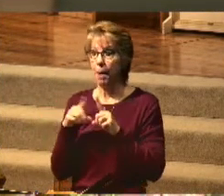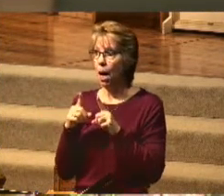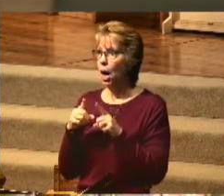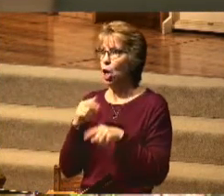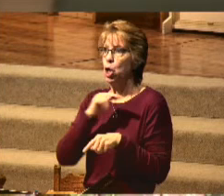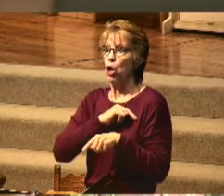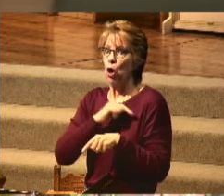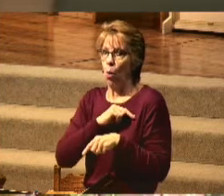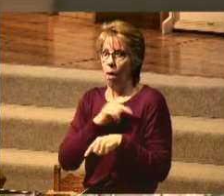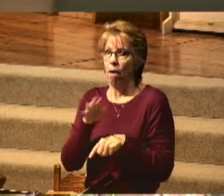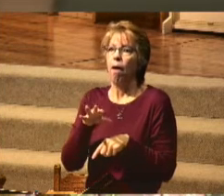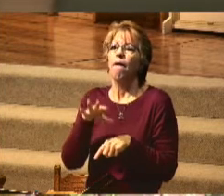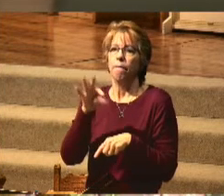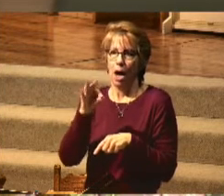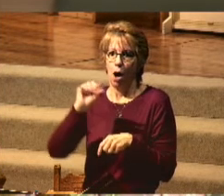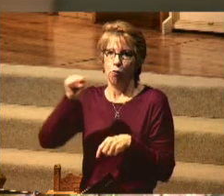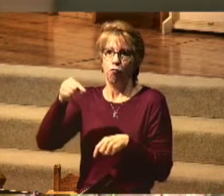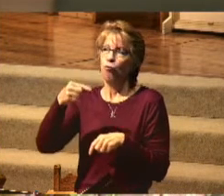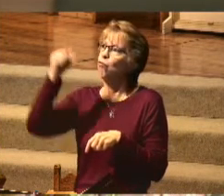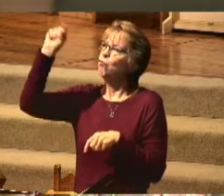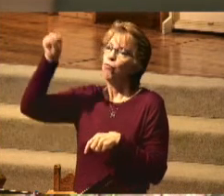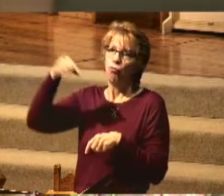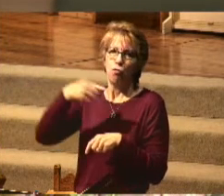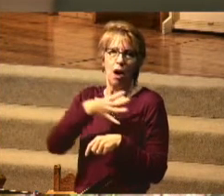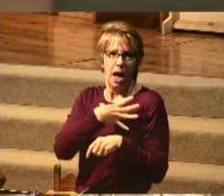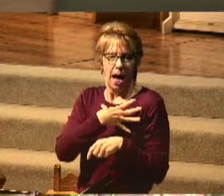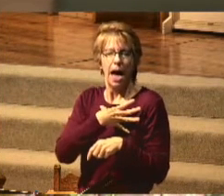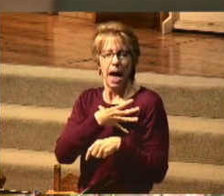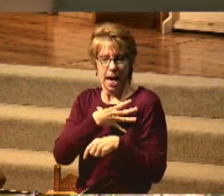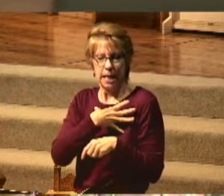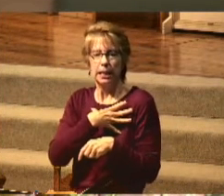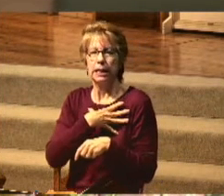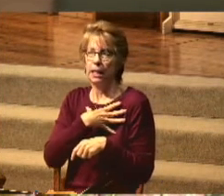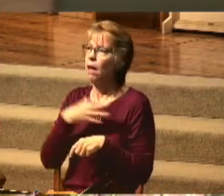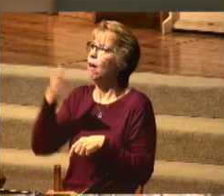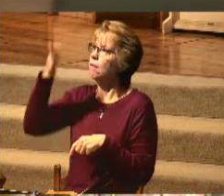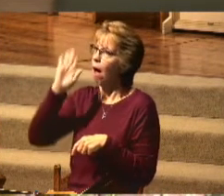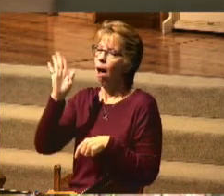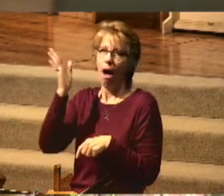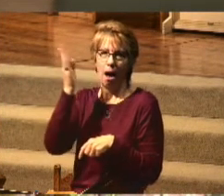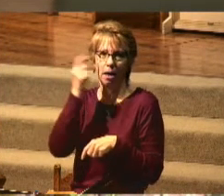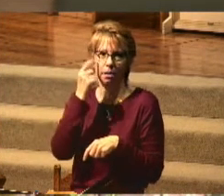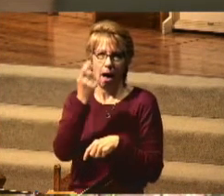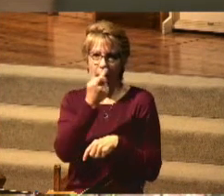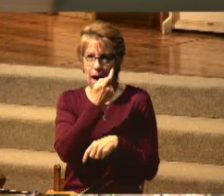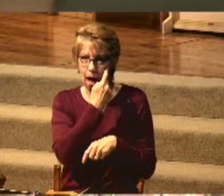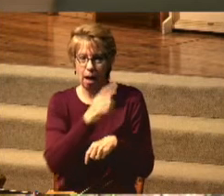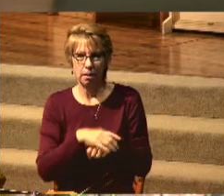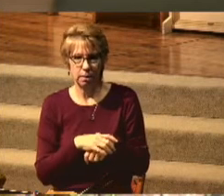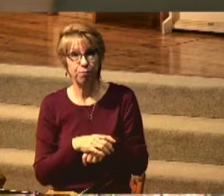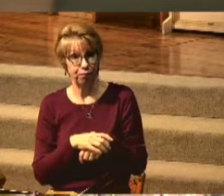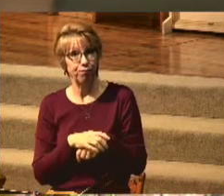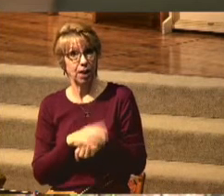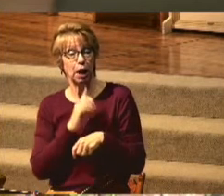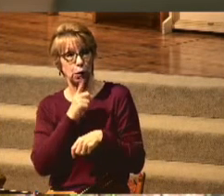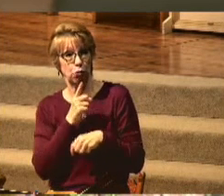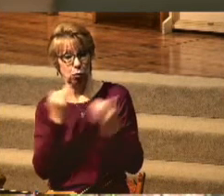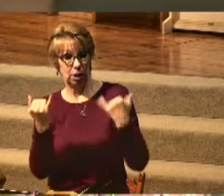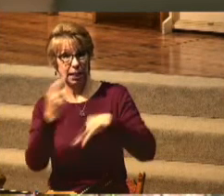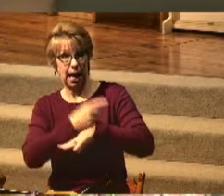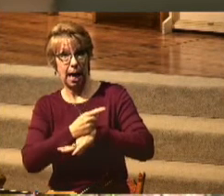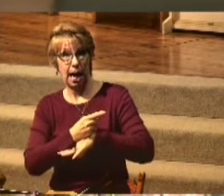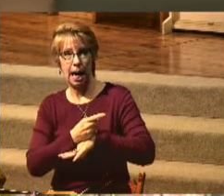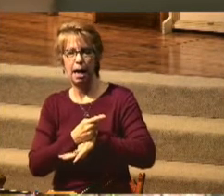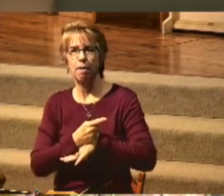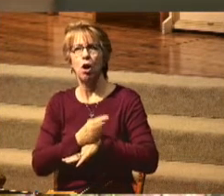found grace in the eyes of the Lord. Noah found grace. And you know, that's the way it is today. By grace are